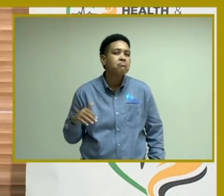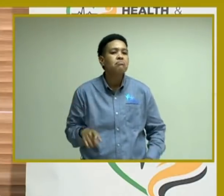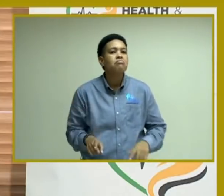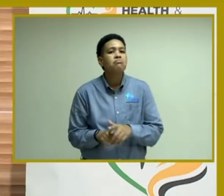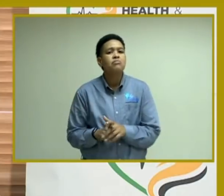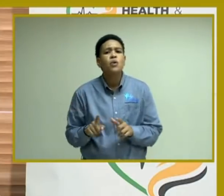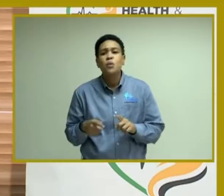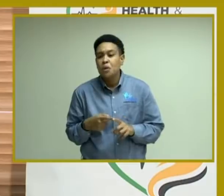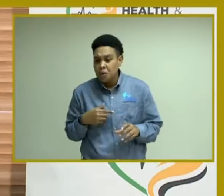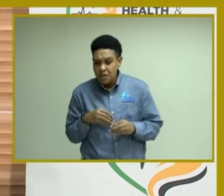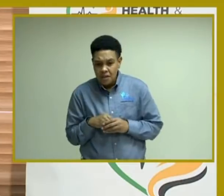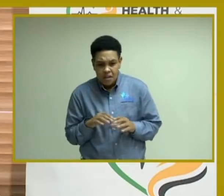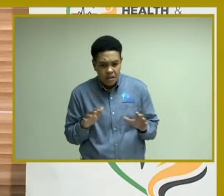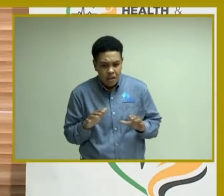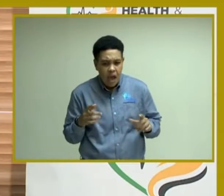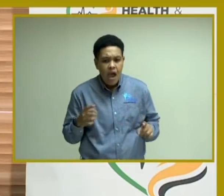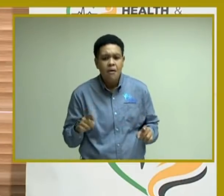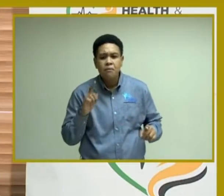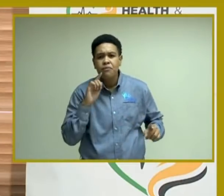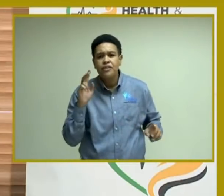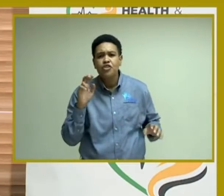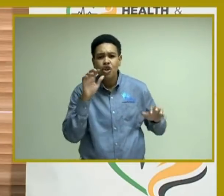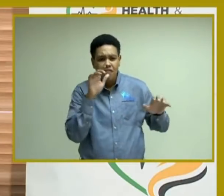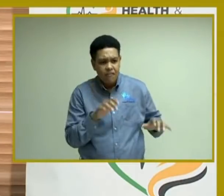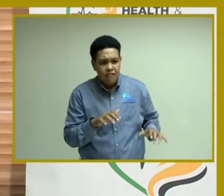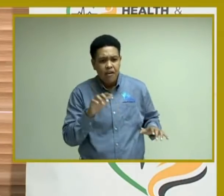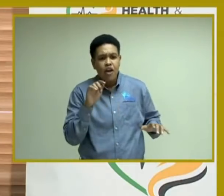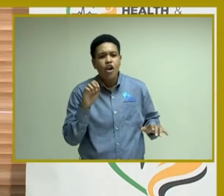Once we get in, it's a matter of logging,